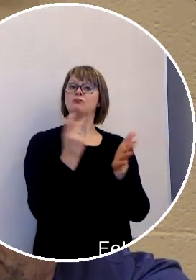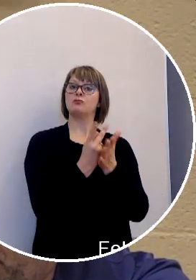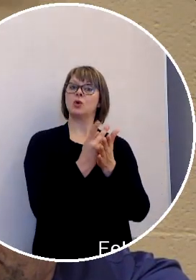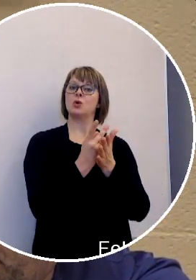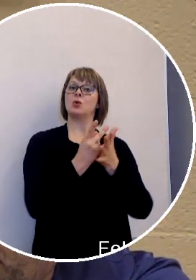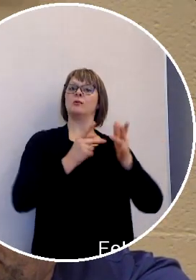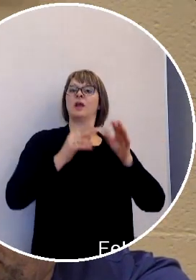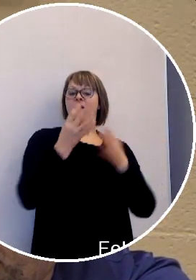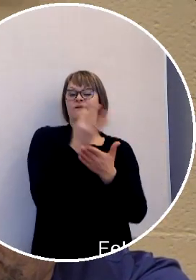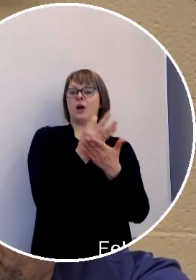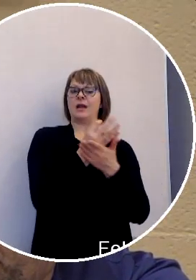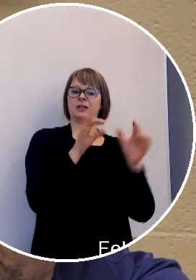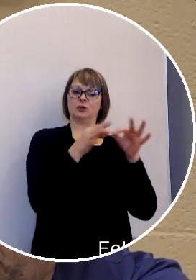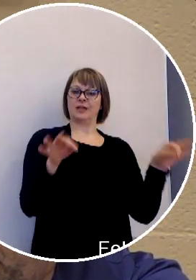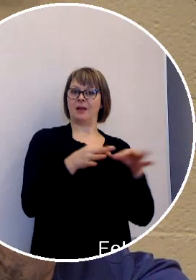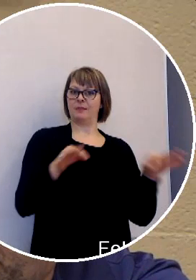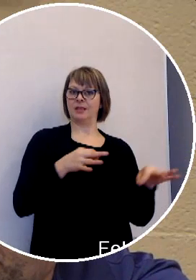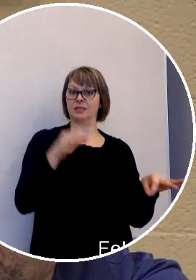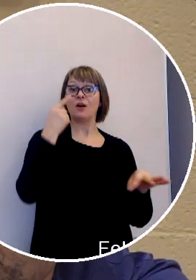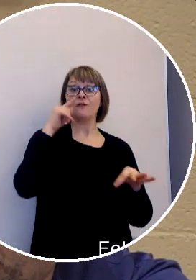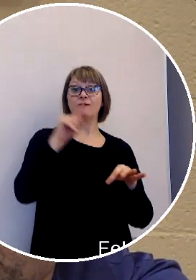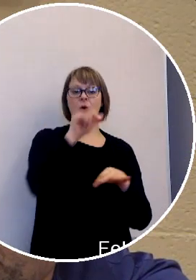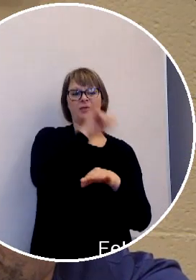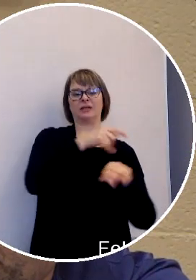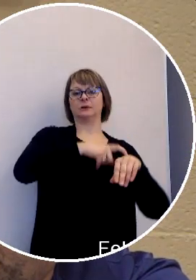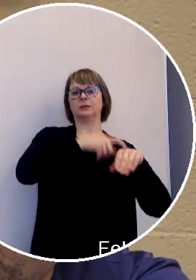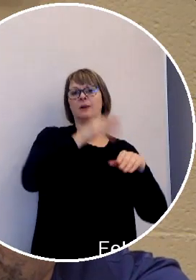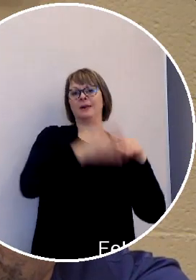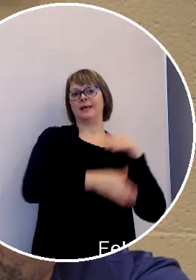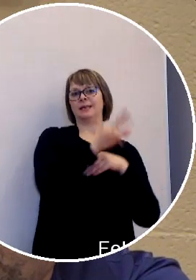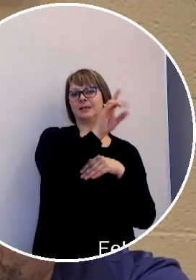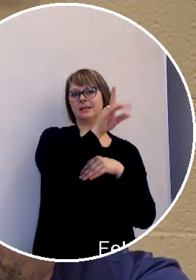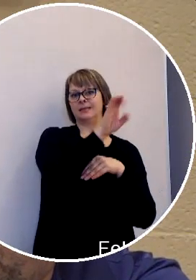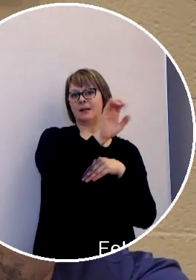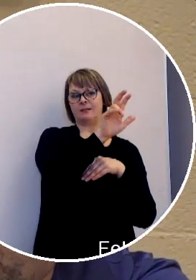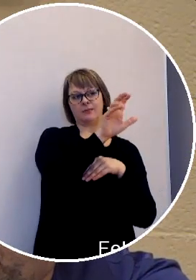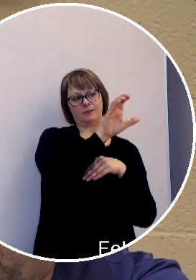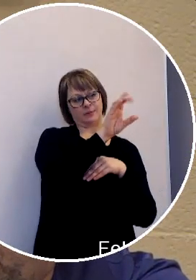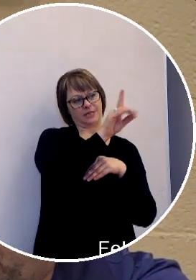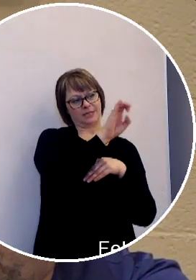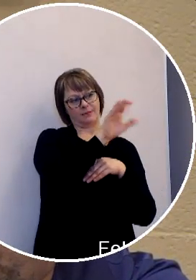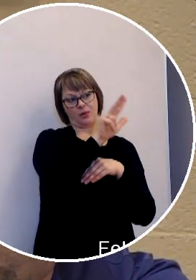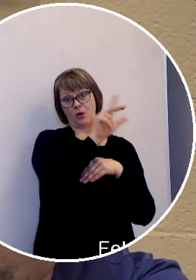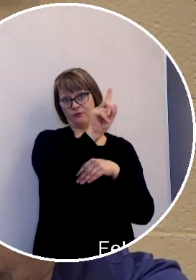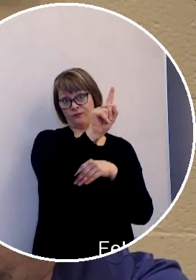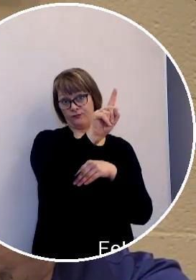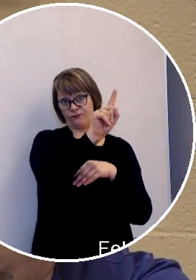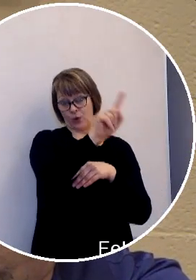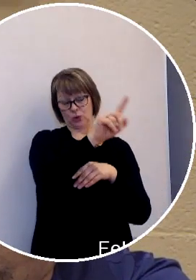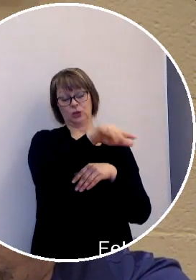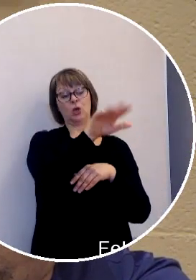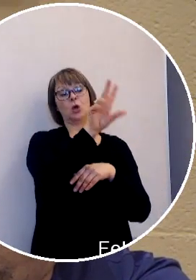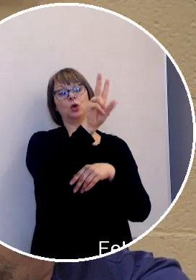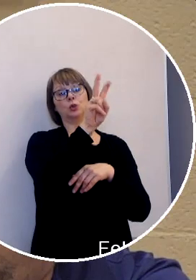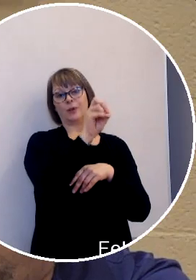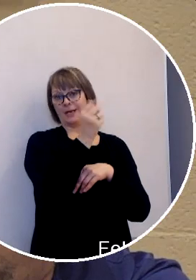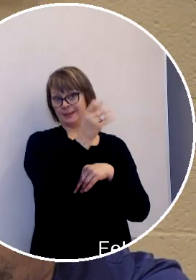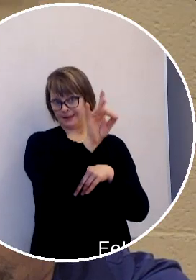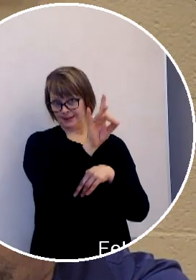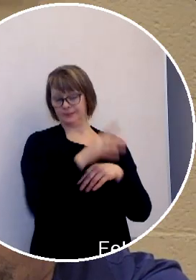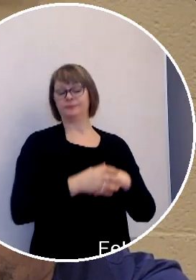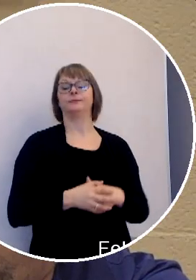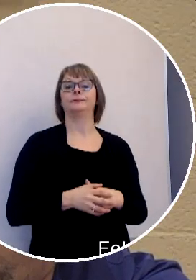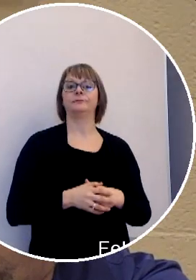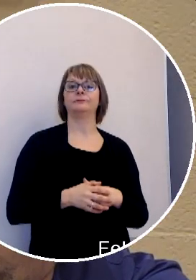audited financial statements for the period ending December the 31st, 2018. And